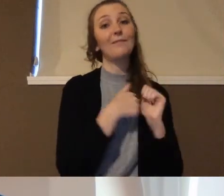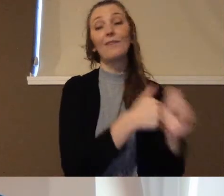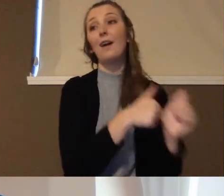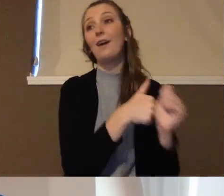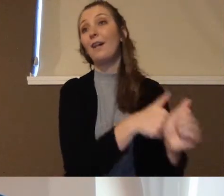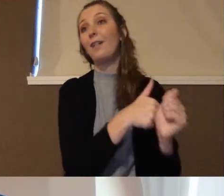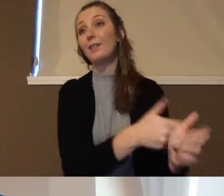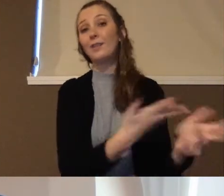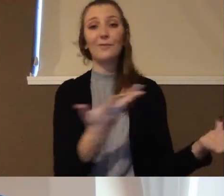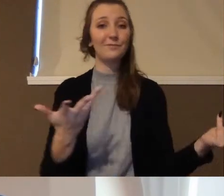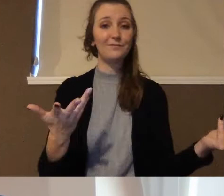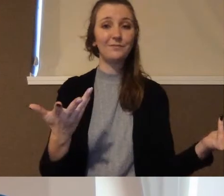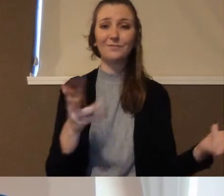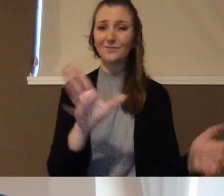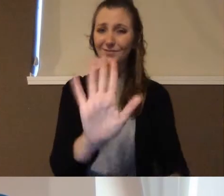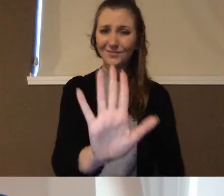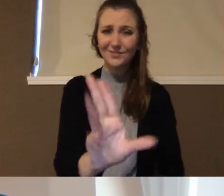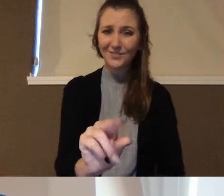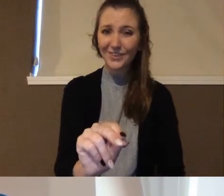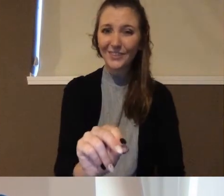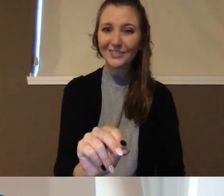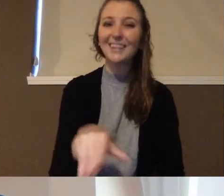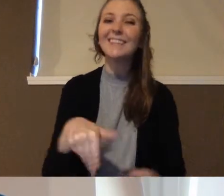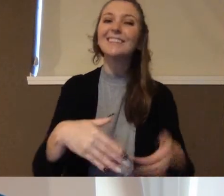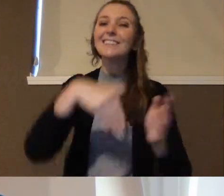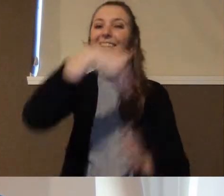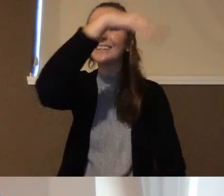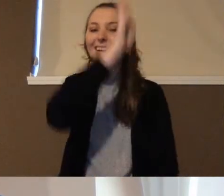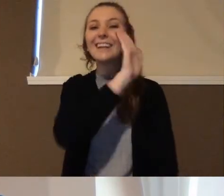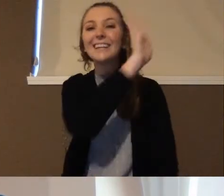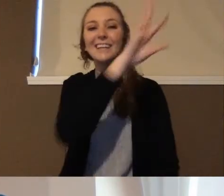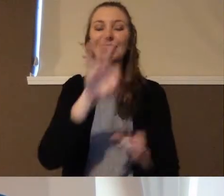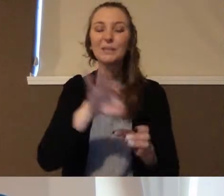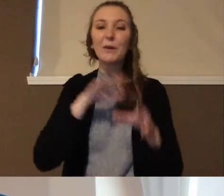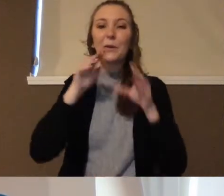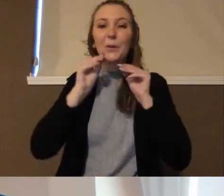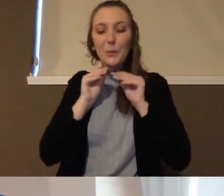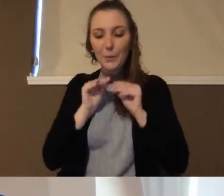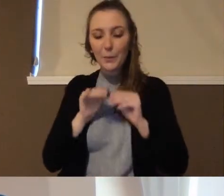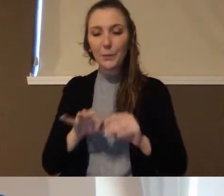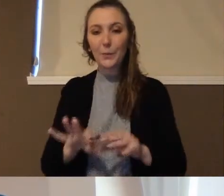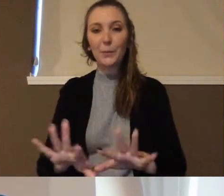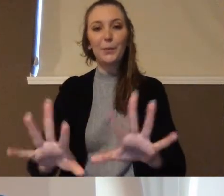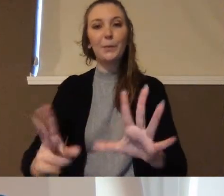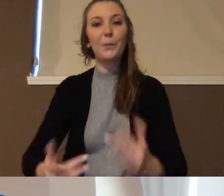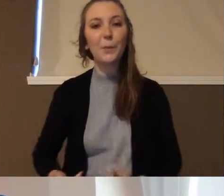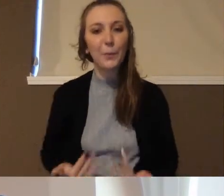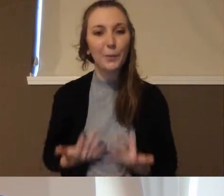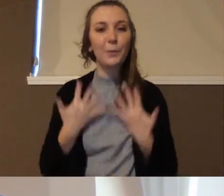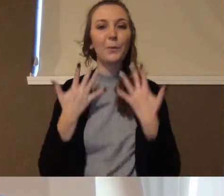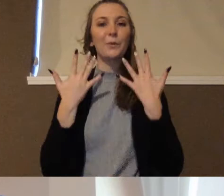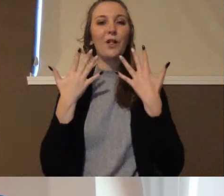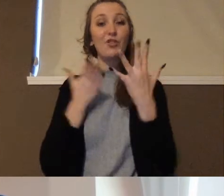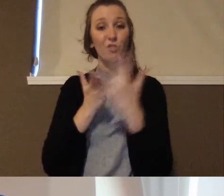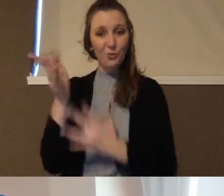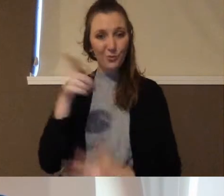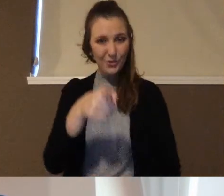God's Spirit blow, breathe, and burn through you and those